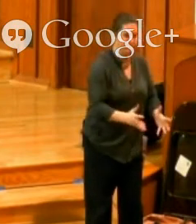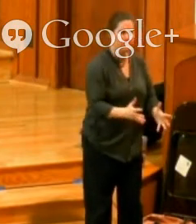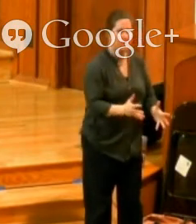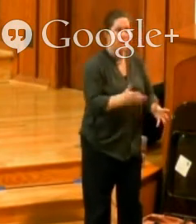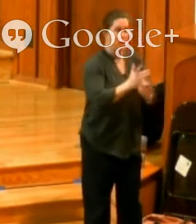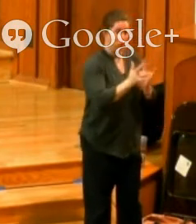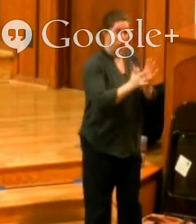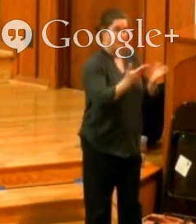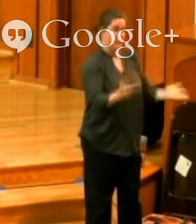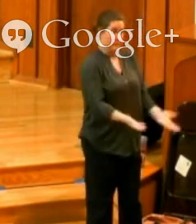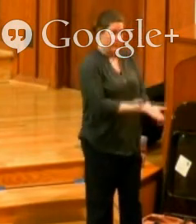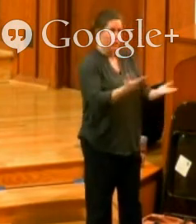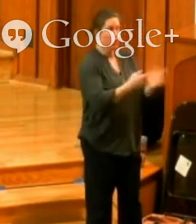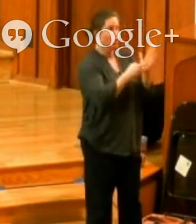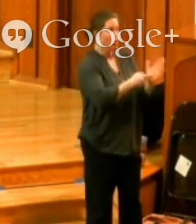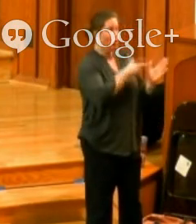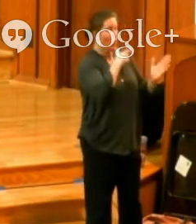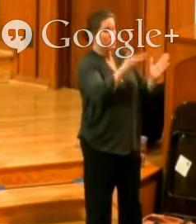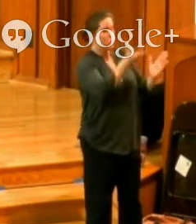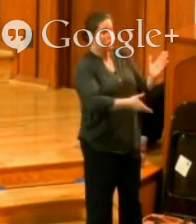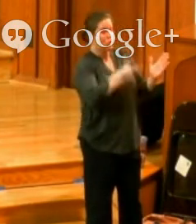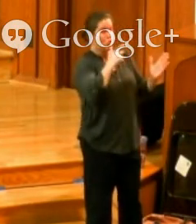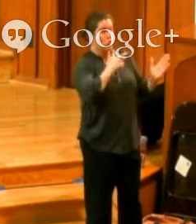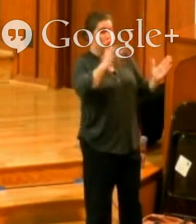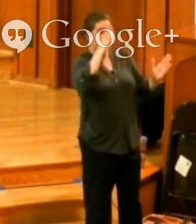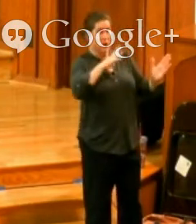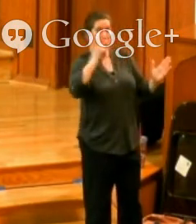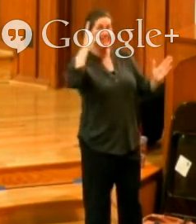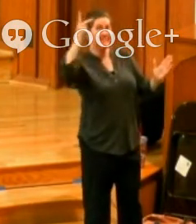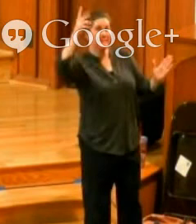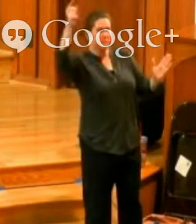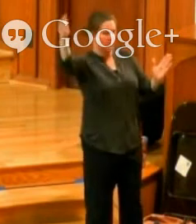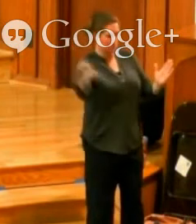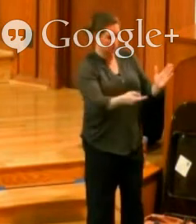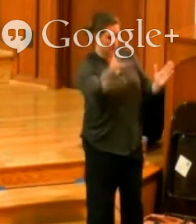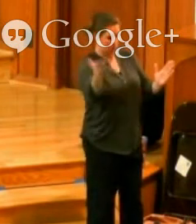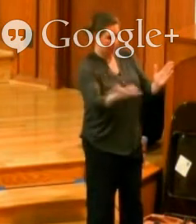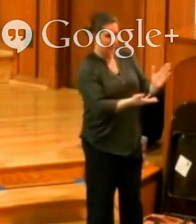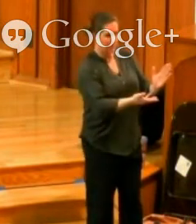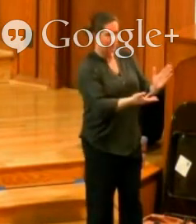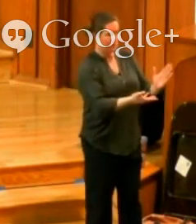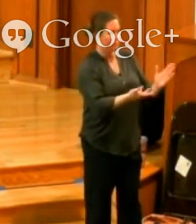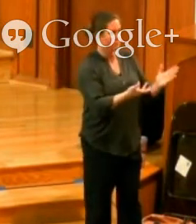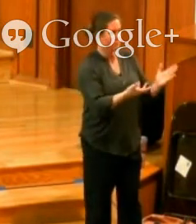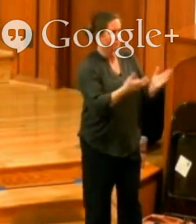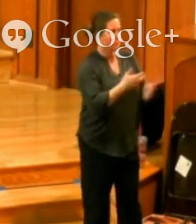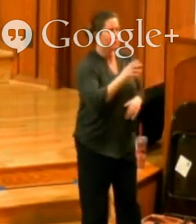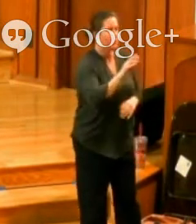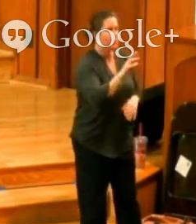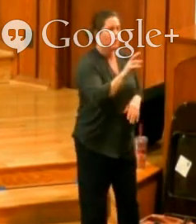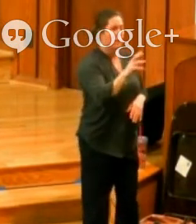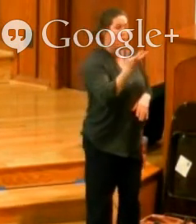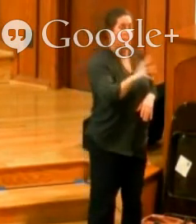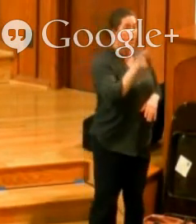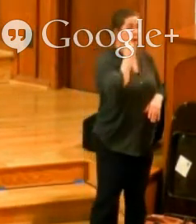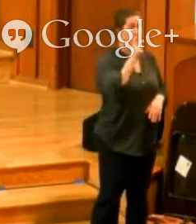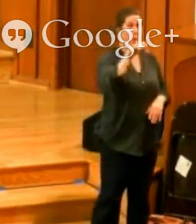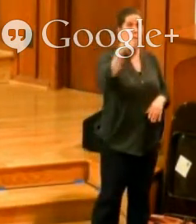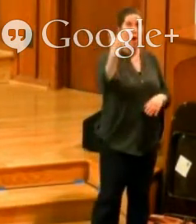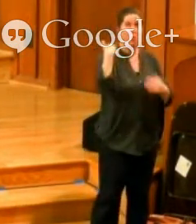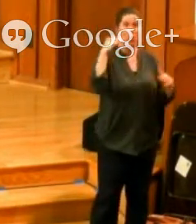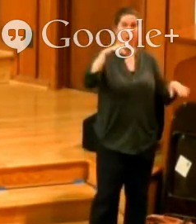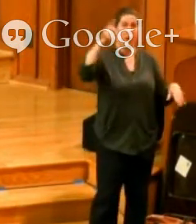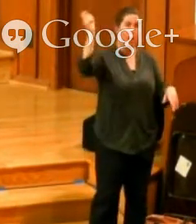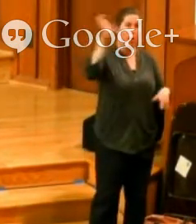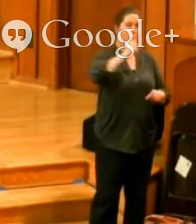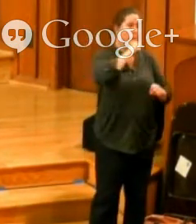God is, and the law is just a written transcript of that. Look what it says in Revelation 14, verse 6. It says, "Then I saw another angel flying in the midst of heaven, having